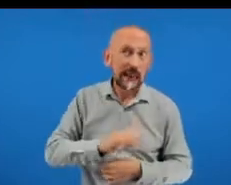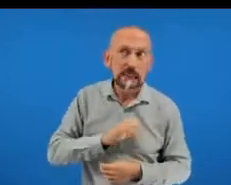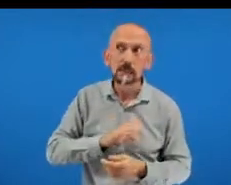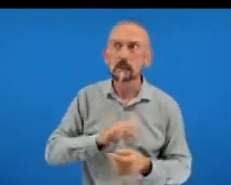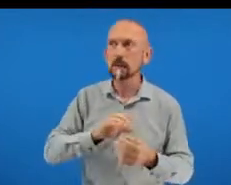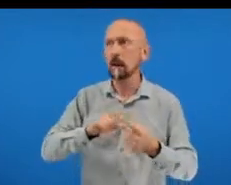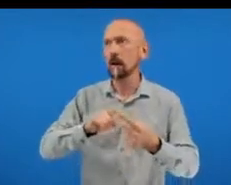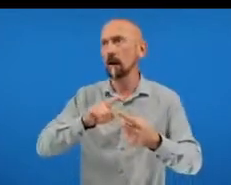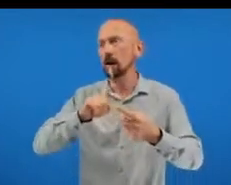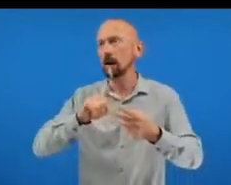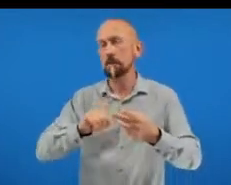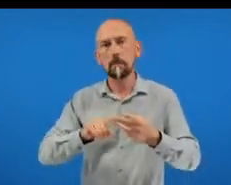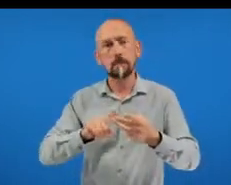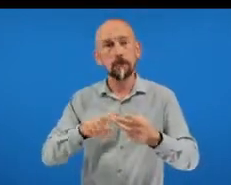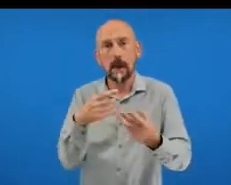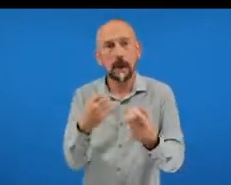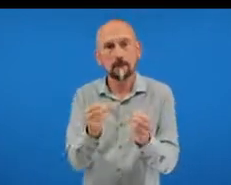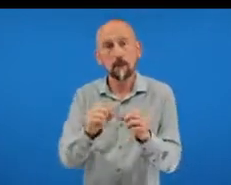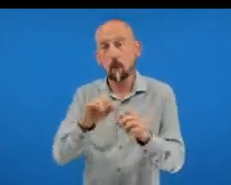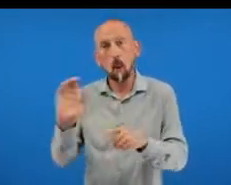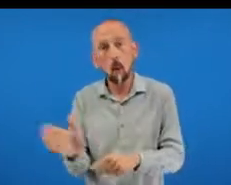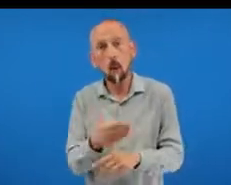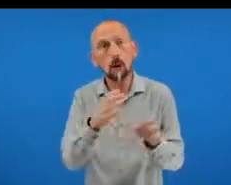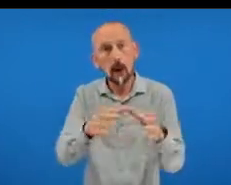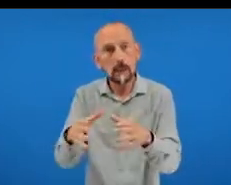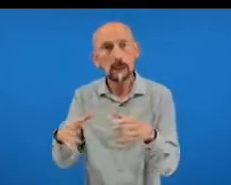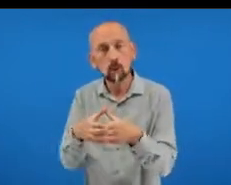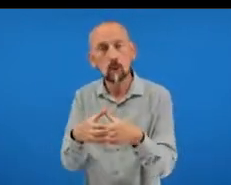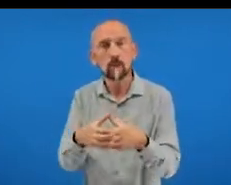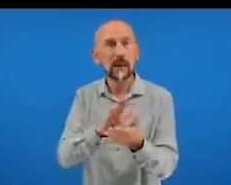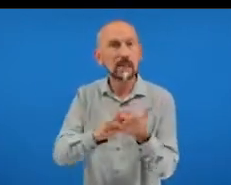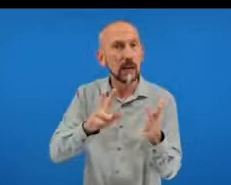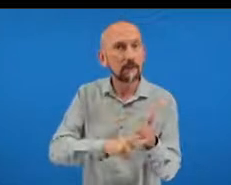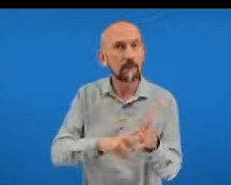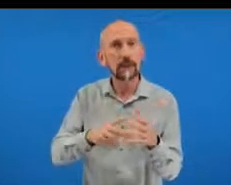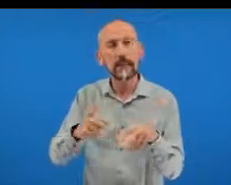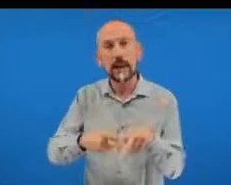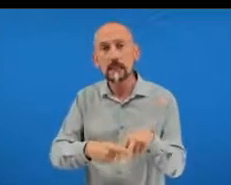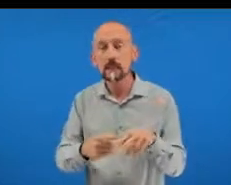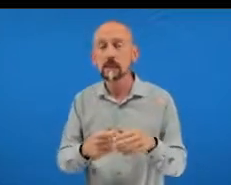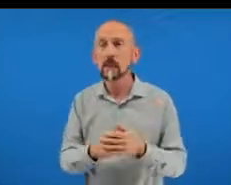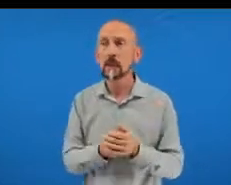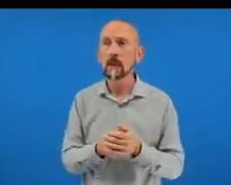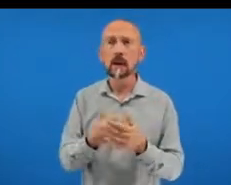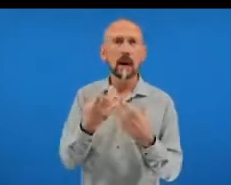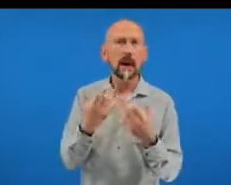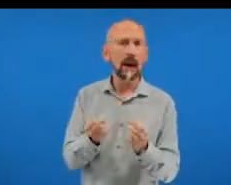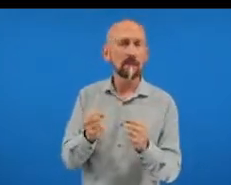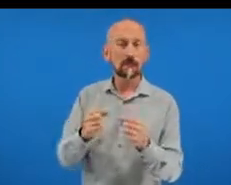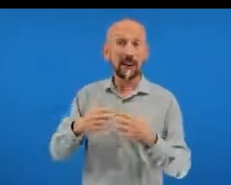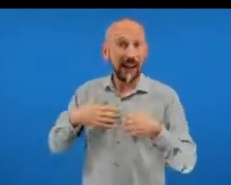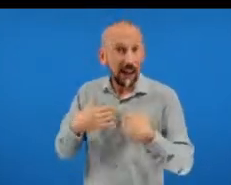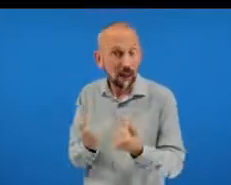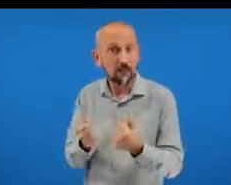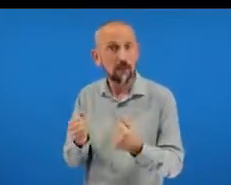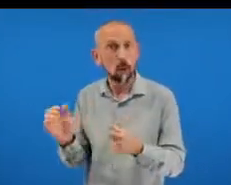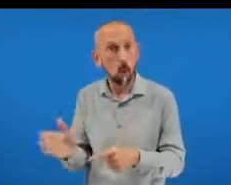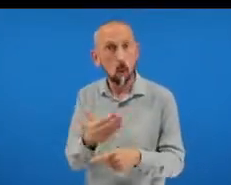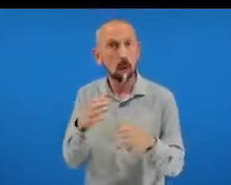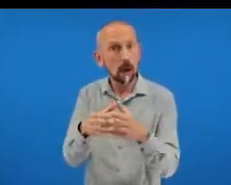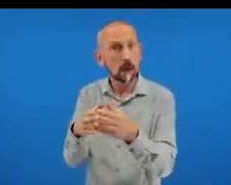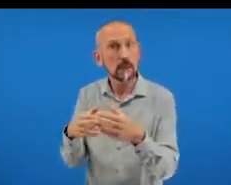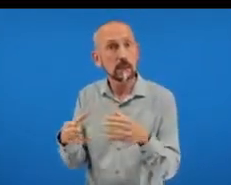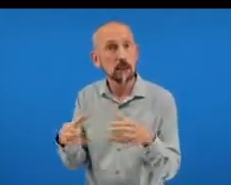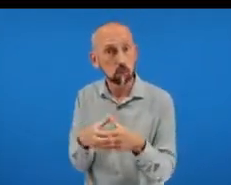There's an all-party group for HIV/AIDS. There's a health all-party group, which is more generic.